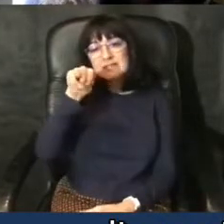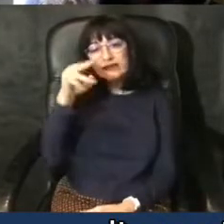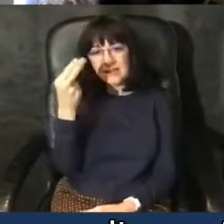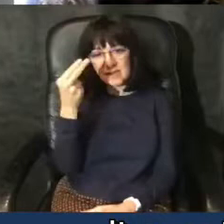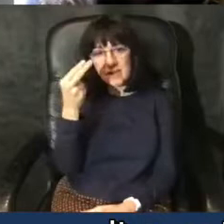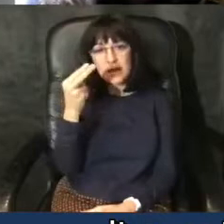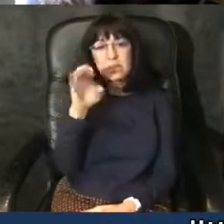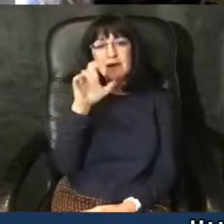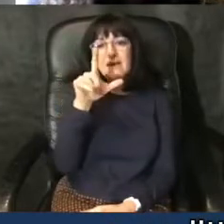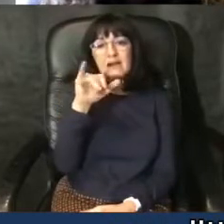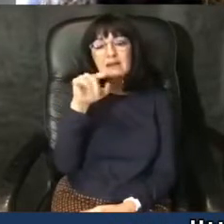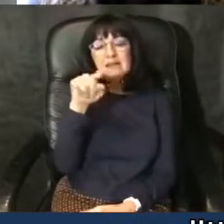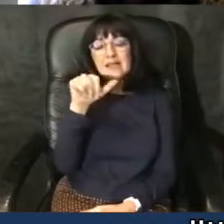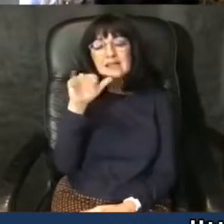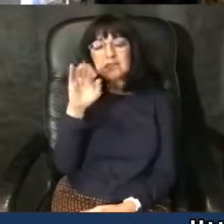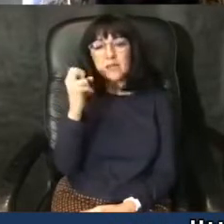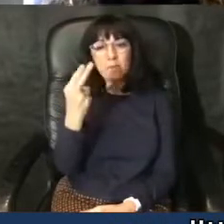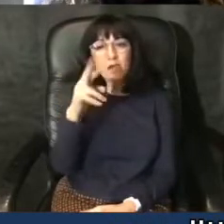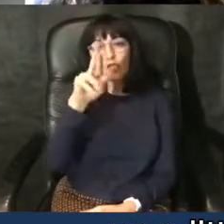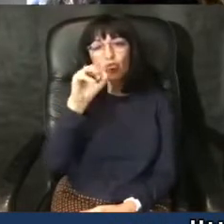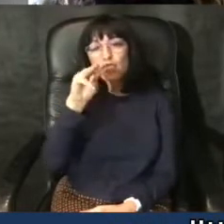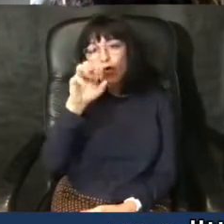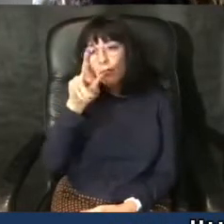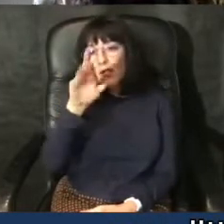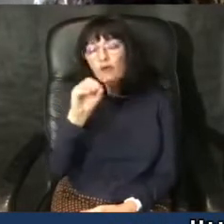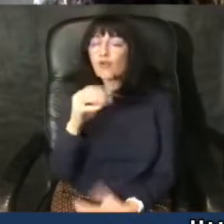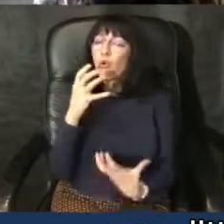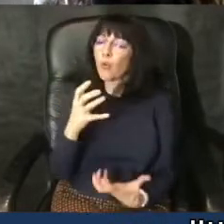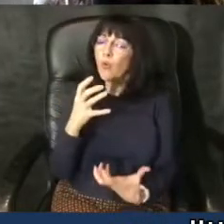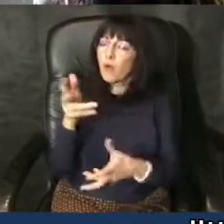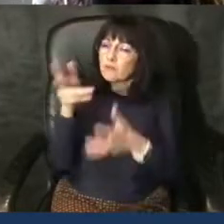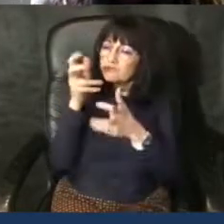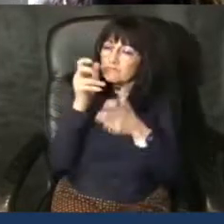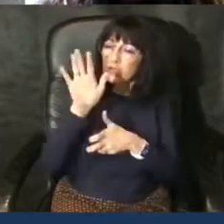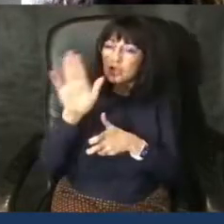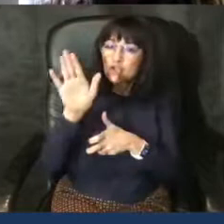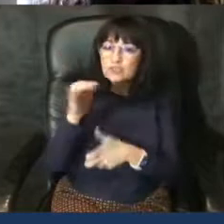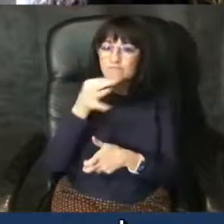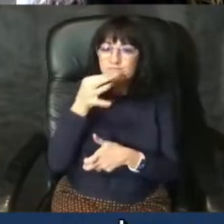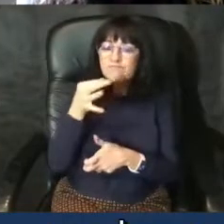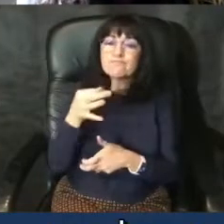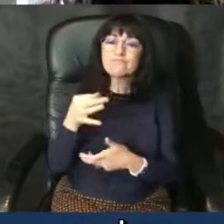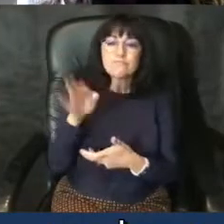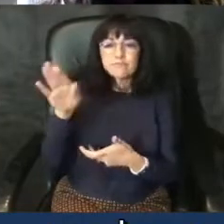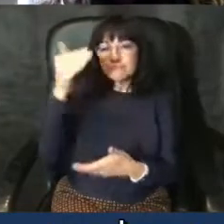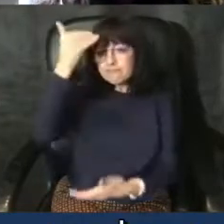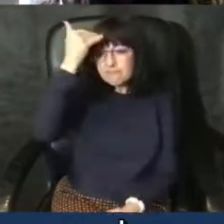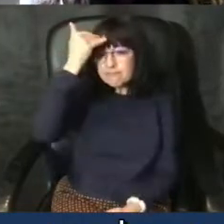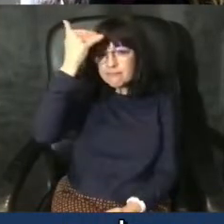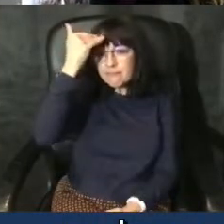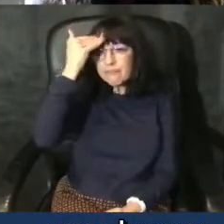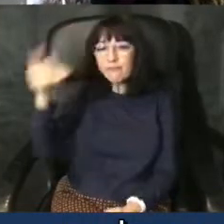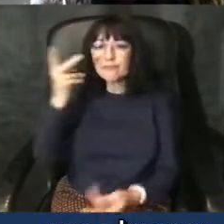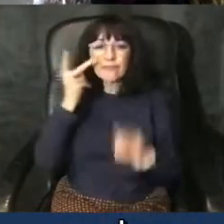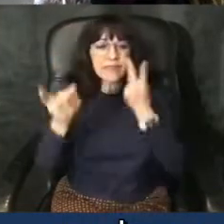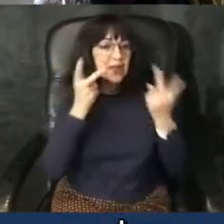Elizabeth Romero, to tell us a little bit about what you're hearing and seeing from, on the ground in our state,